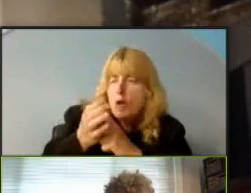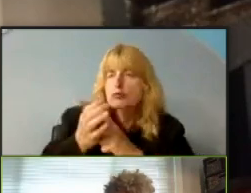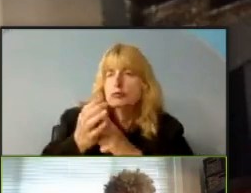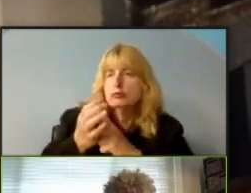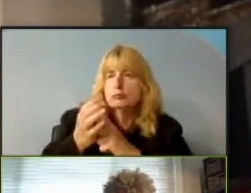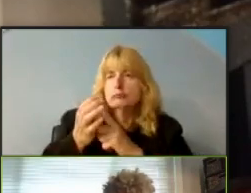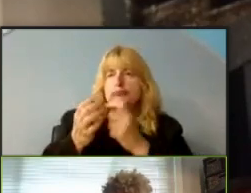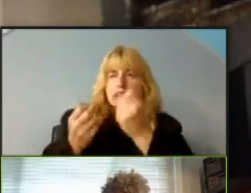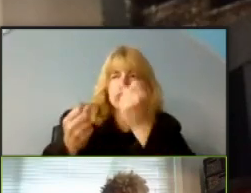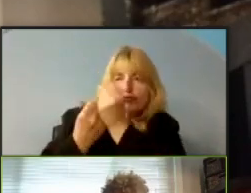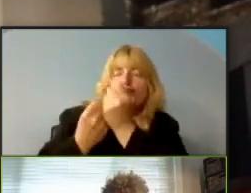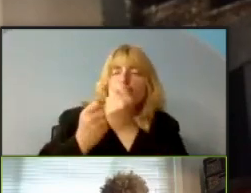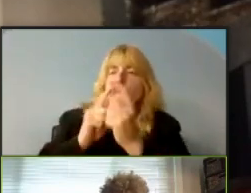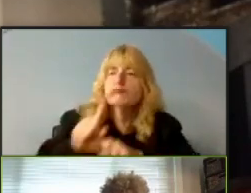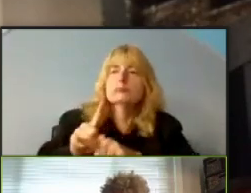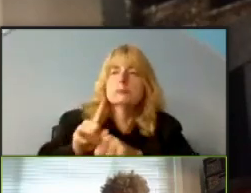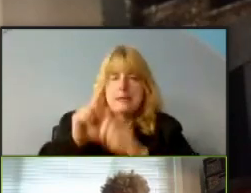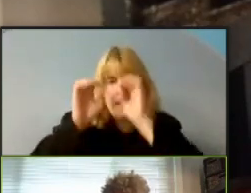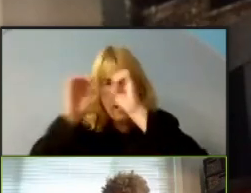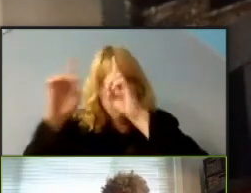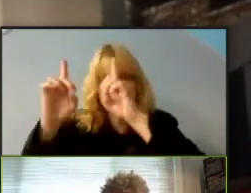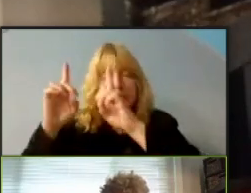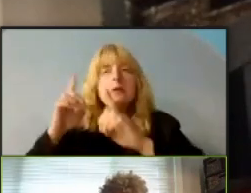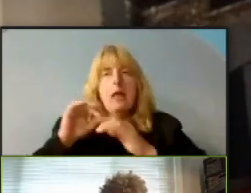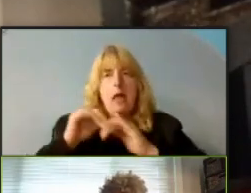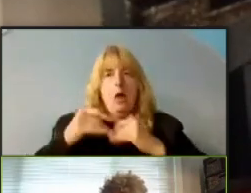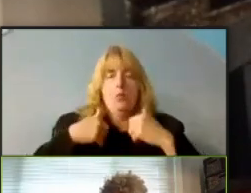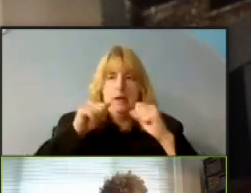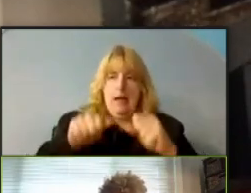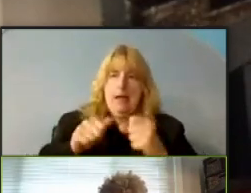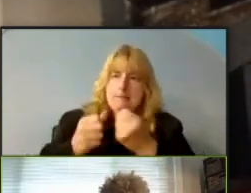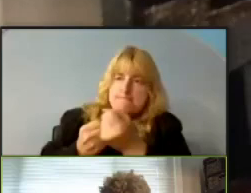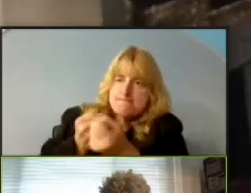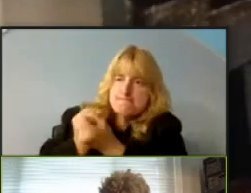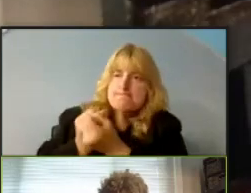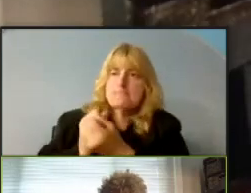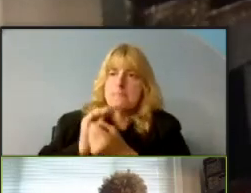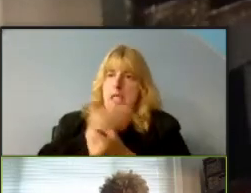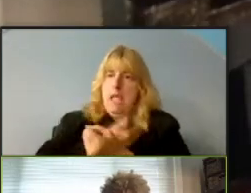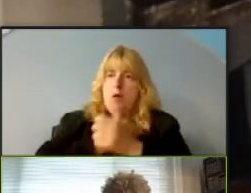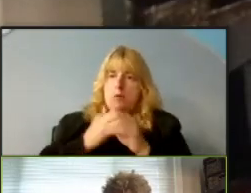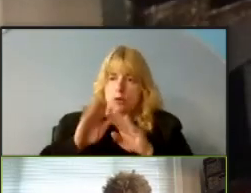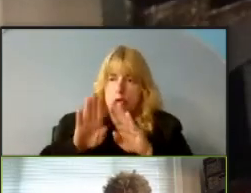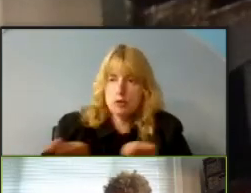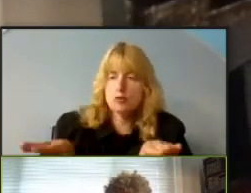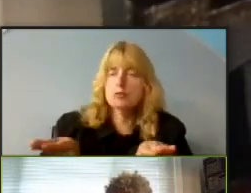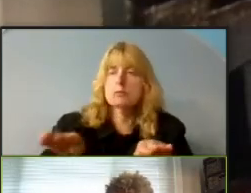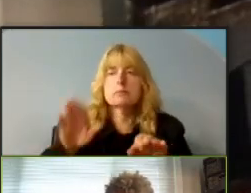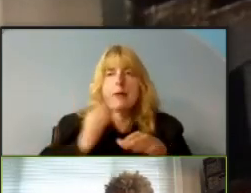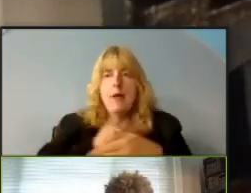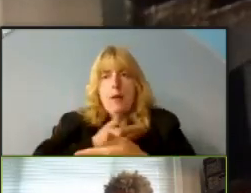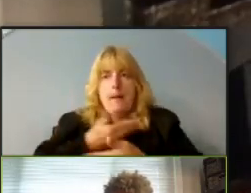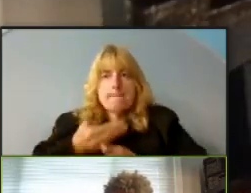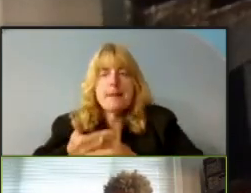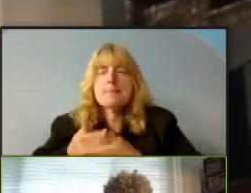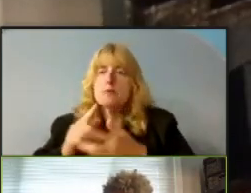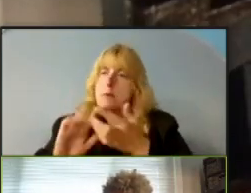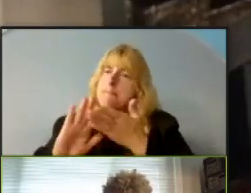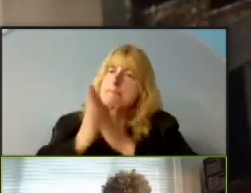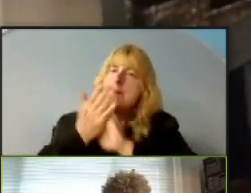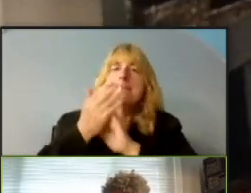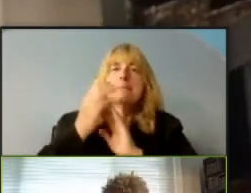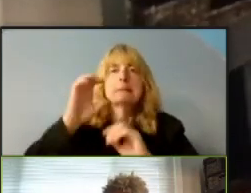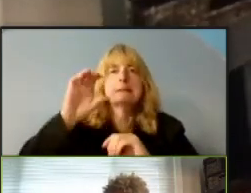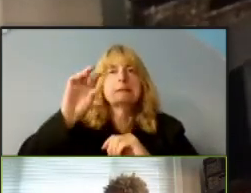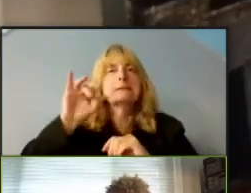can embolden our babies to be civic activists, change agents for their community and their